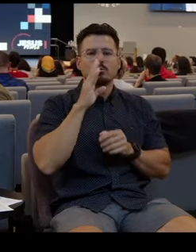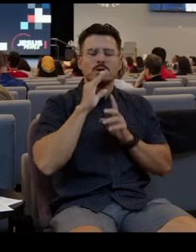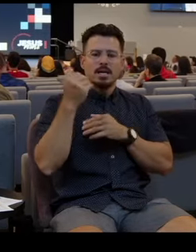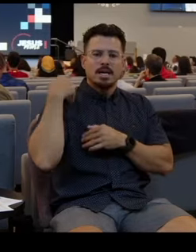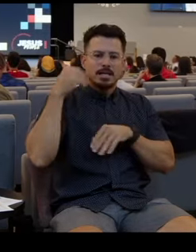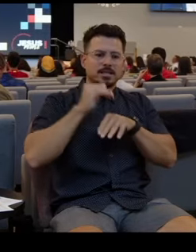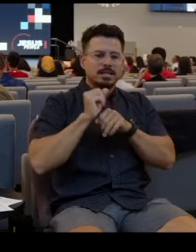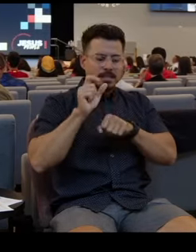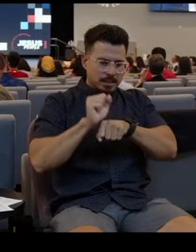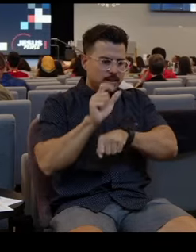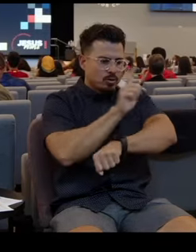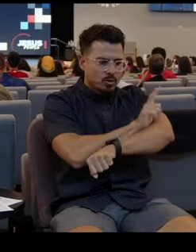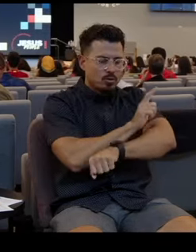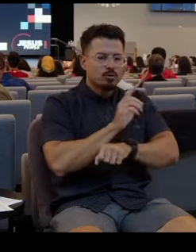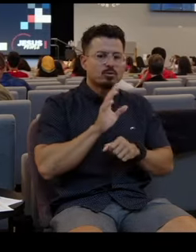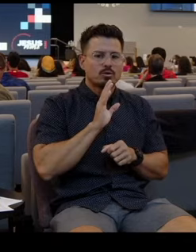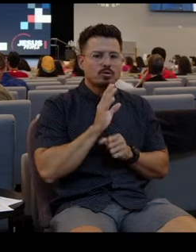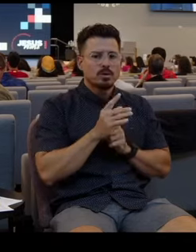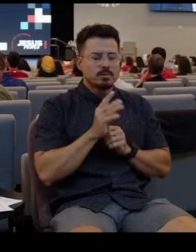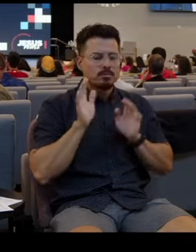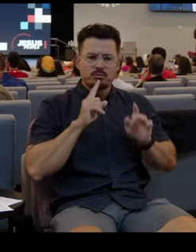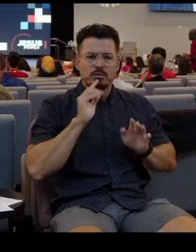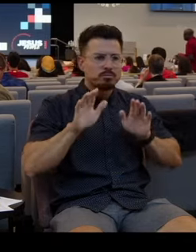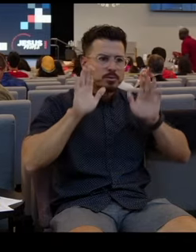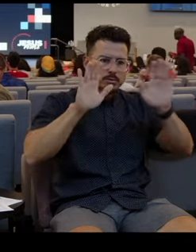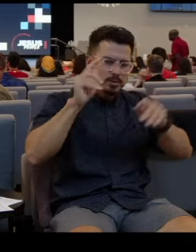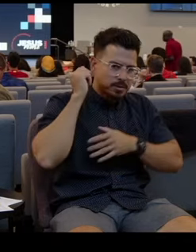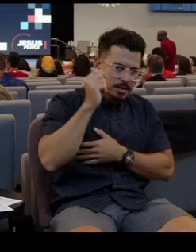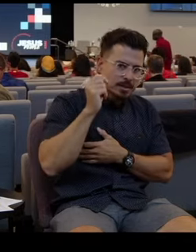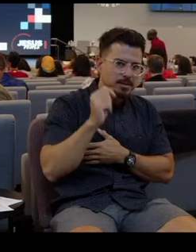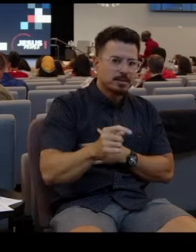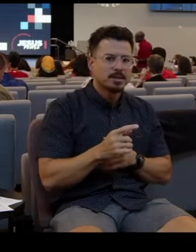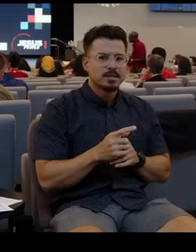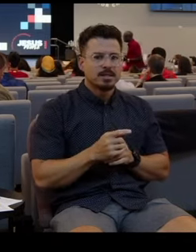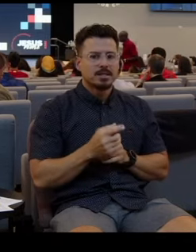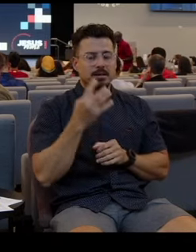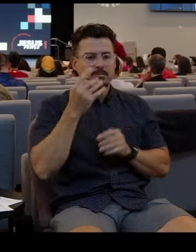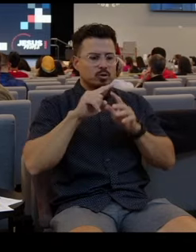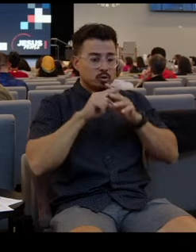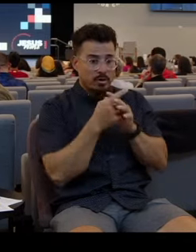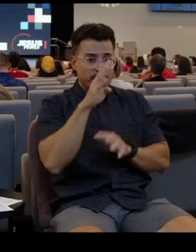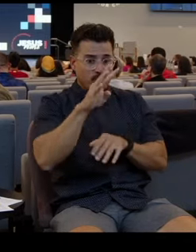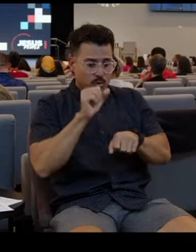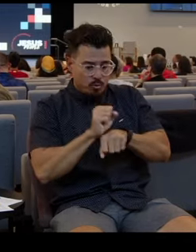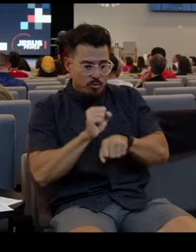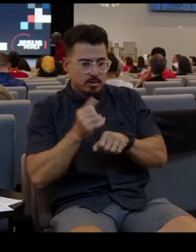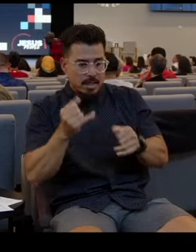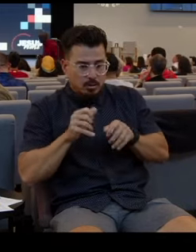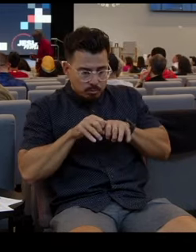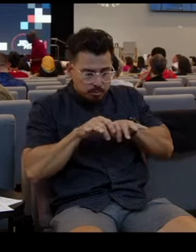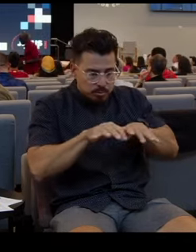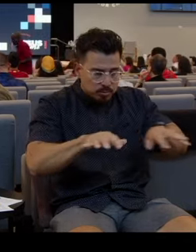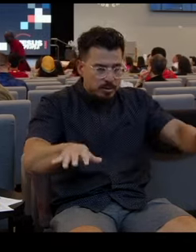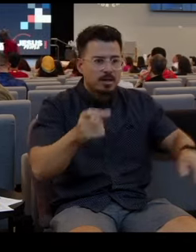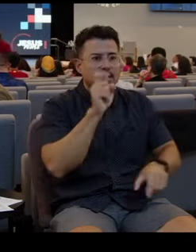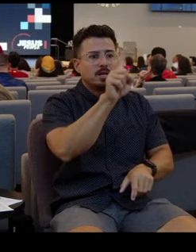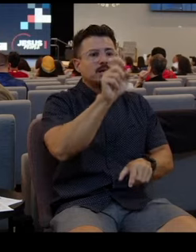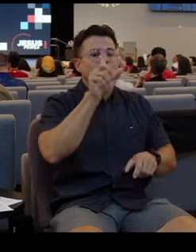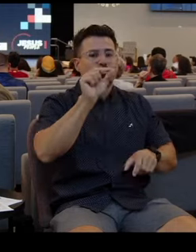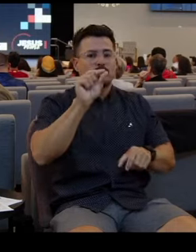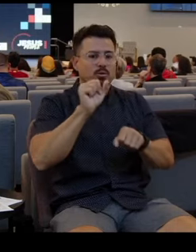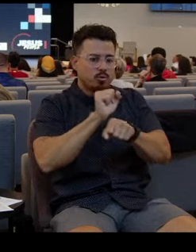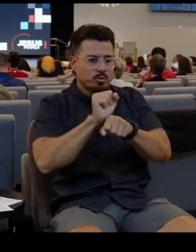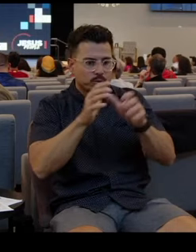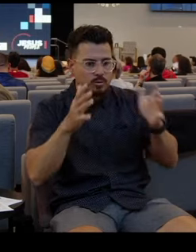the Sierra Leone and what, you know, amazing testimony. And there's four workers in the 120. And so, you see what this little